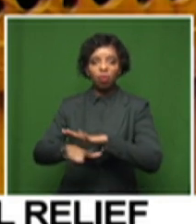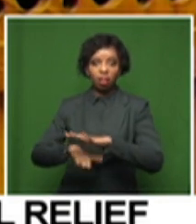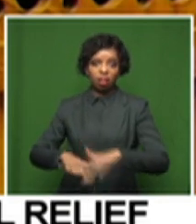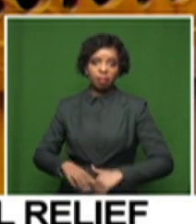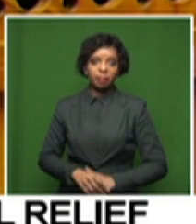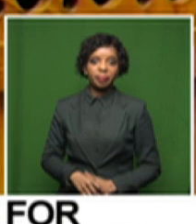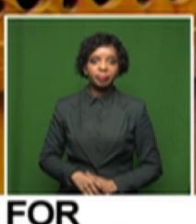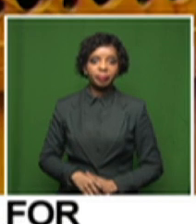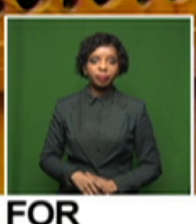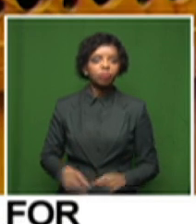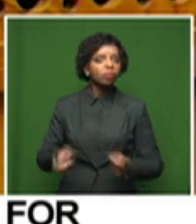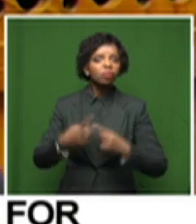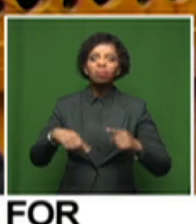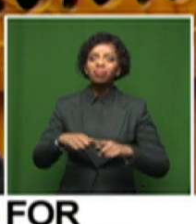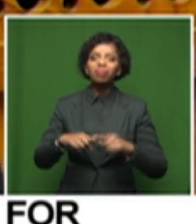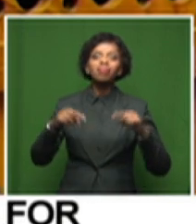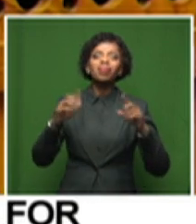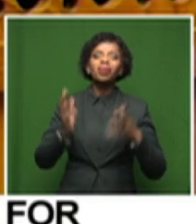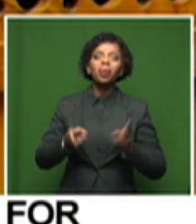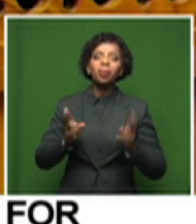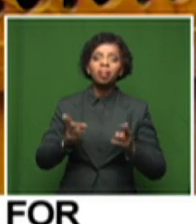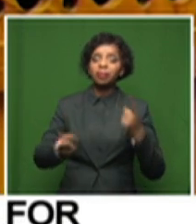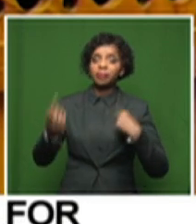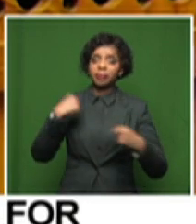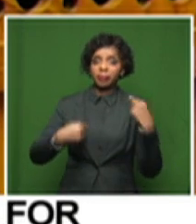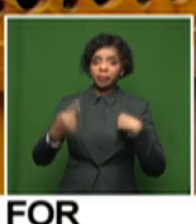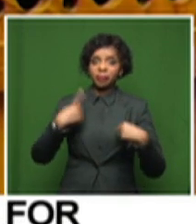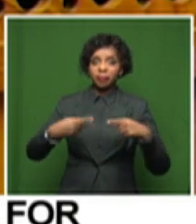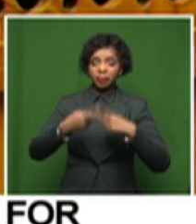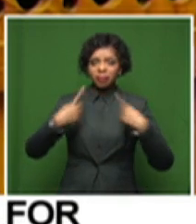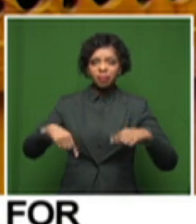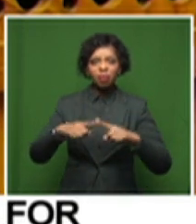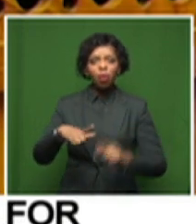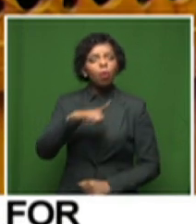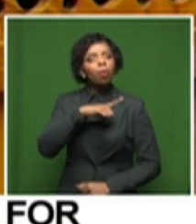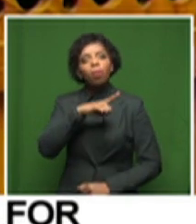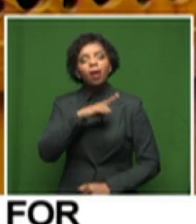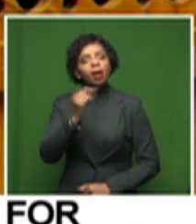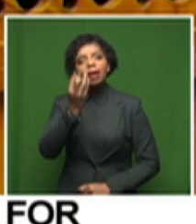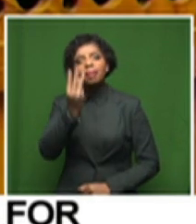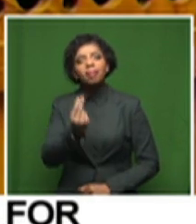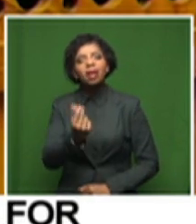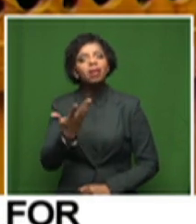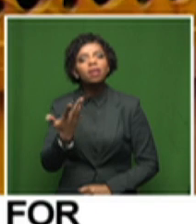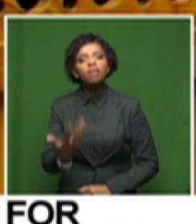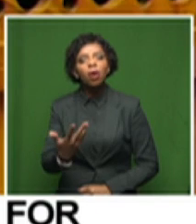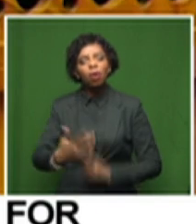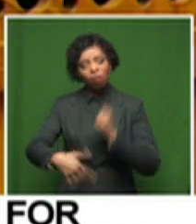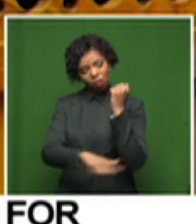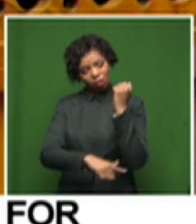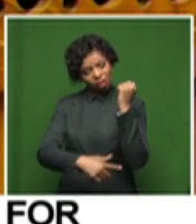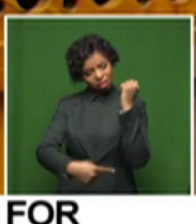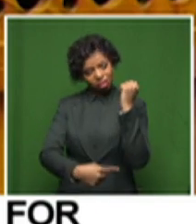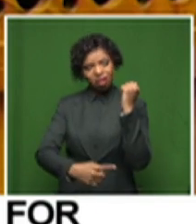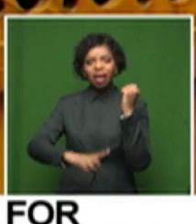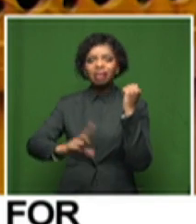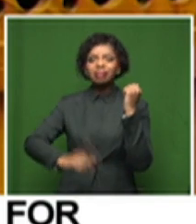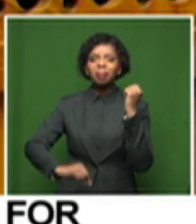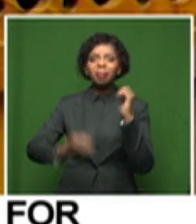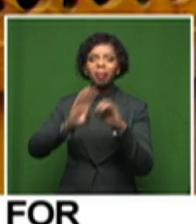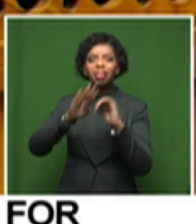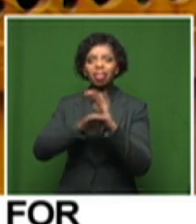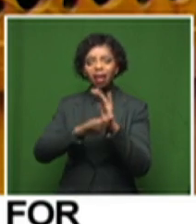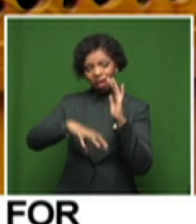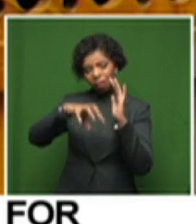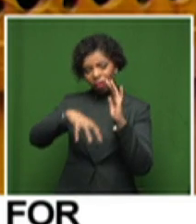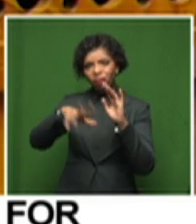We're often criticized as to why is the allocation to local government seemingly lower than province and national.